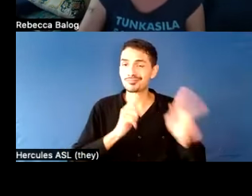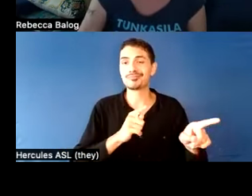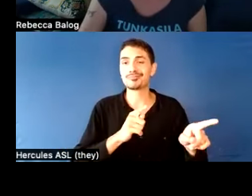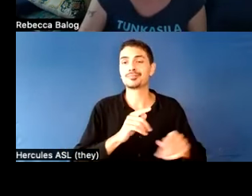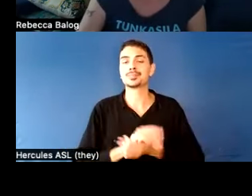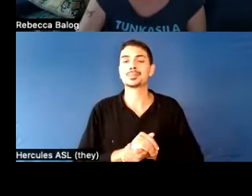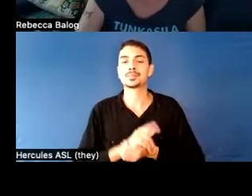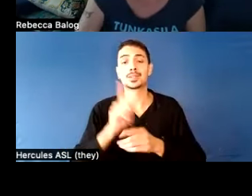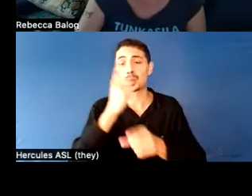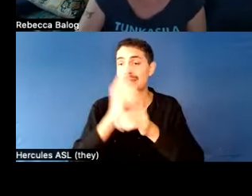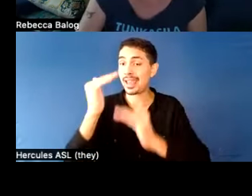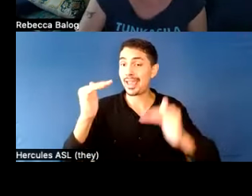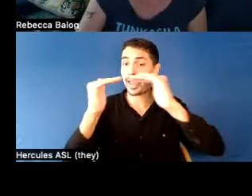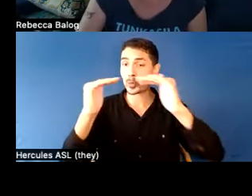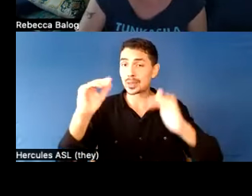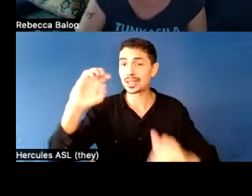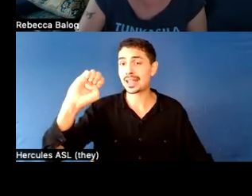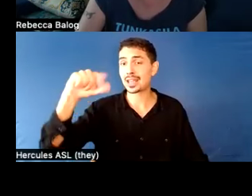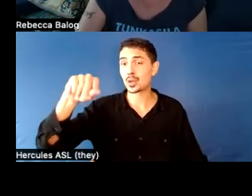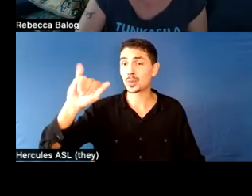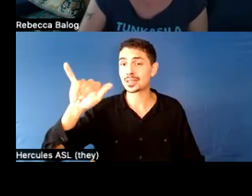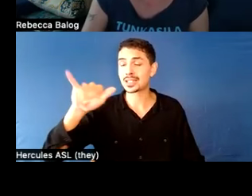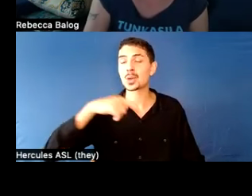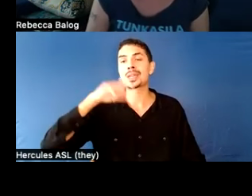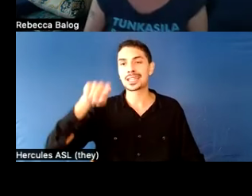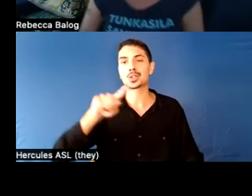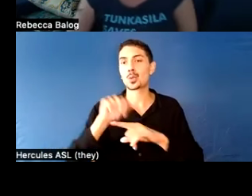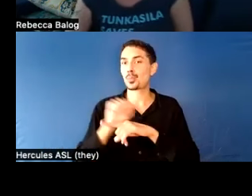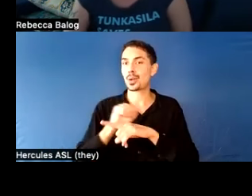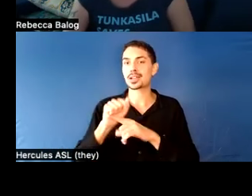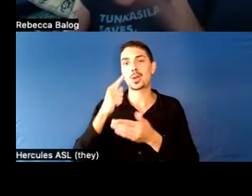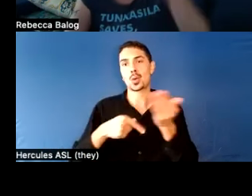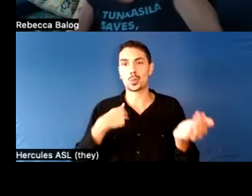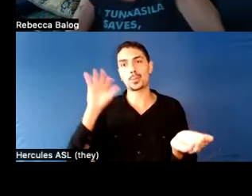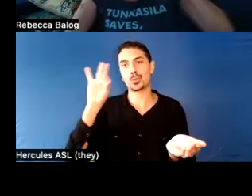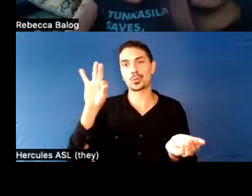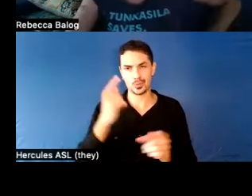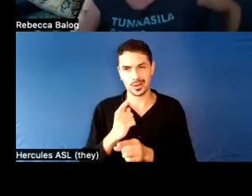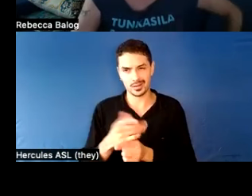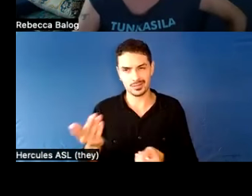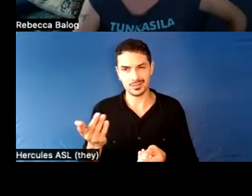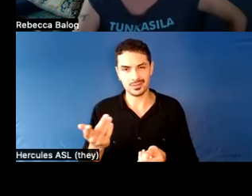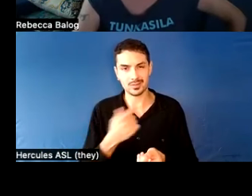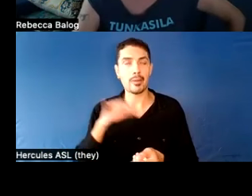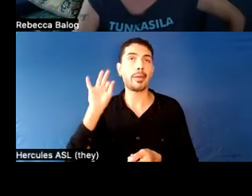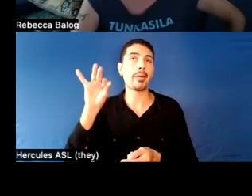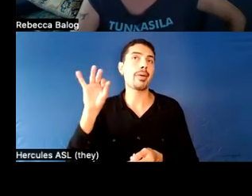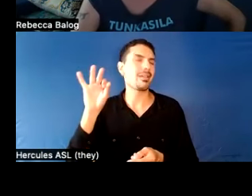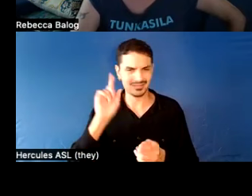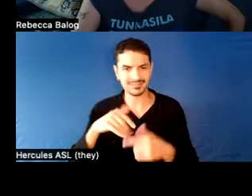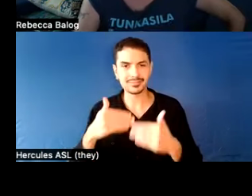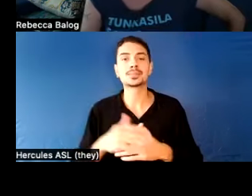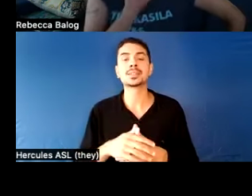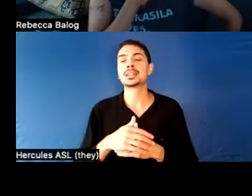day. We got to practice what we preach, right? And I think I'm going to go over time, so I'm going to kind of buzz through some